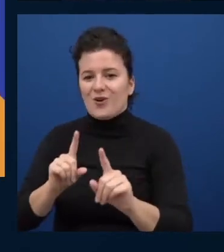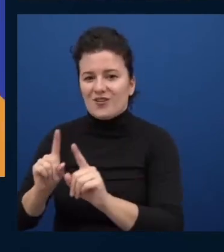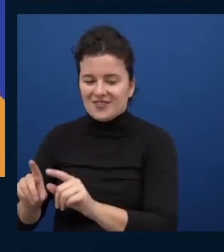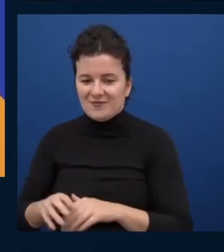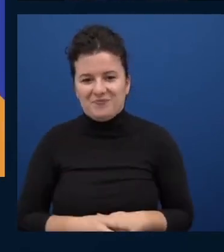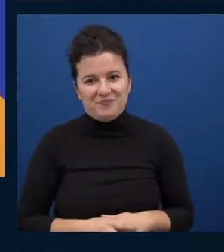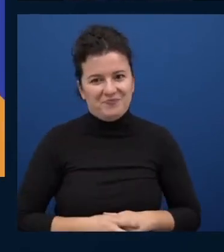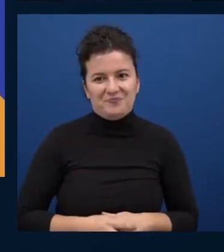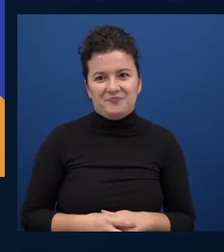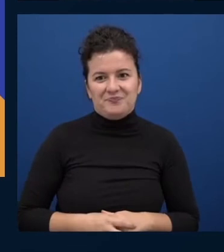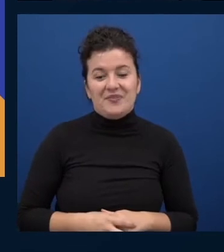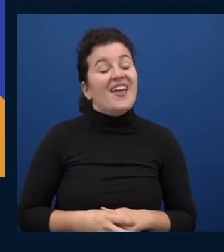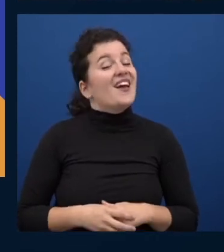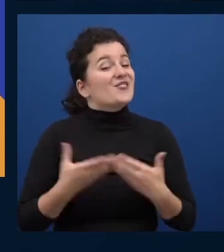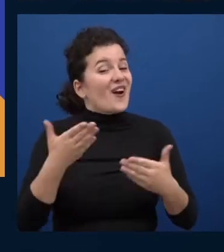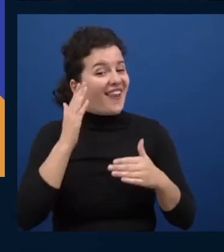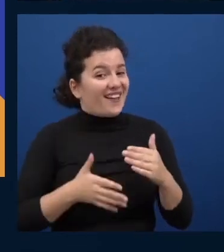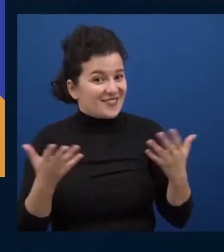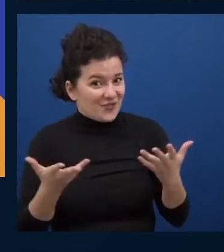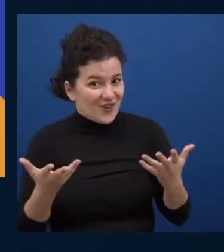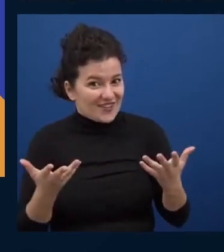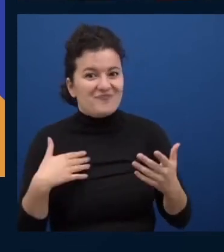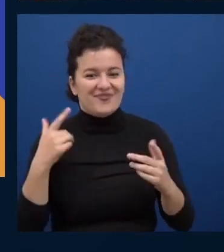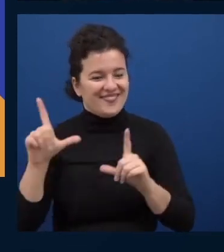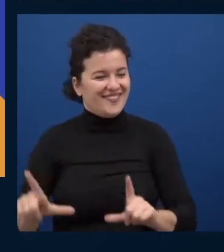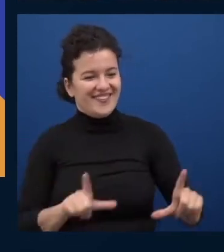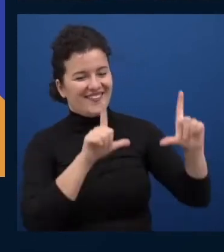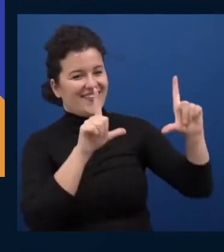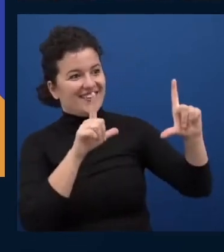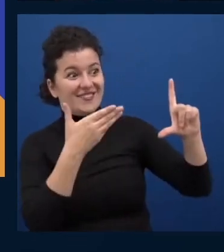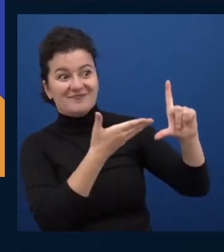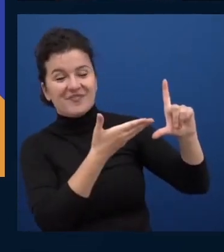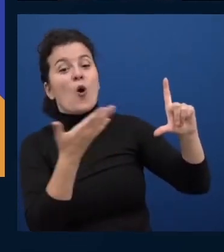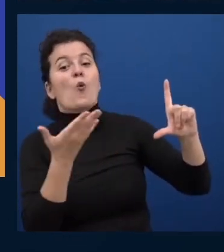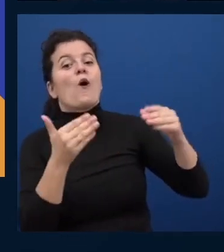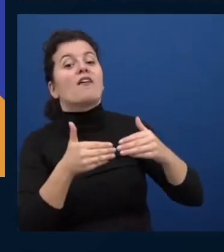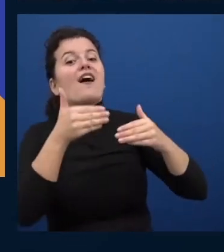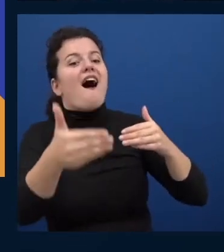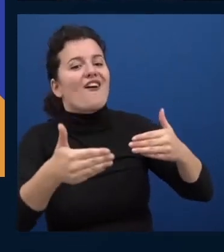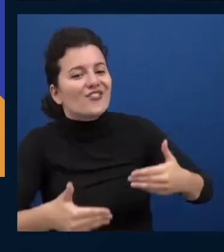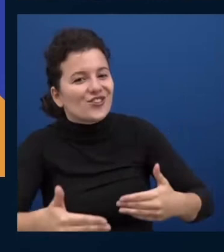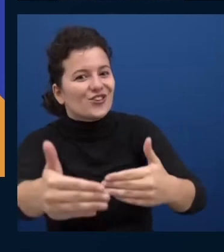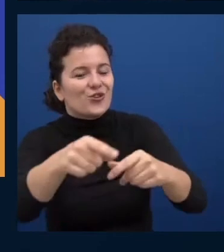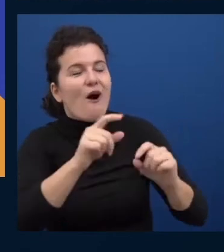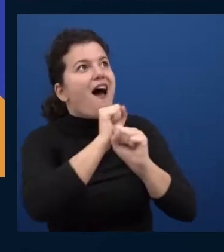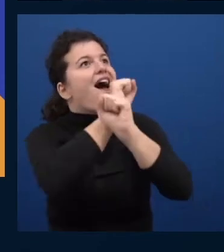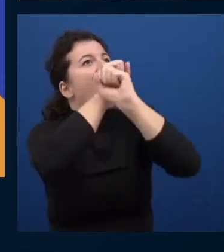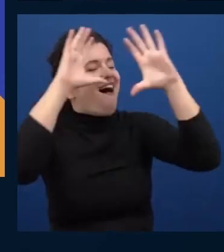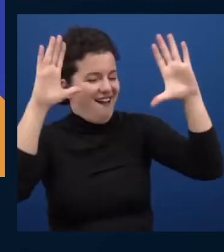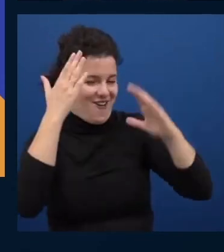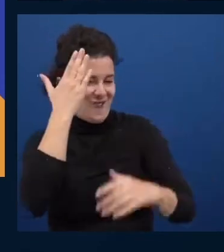want to just end on giving you a picture of what comes after that. And of course, we know that we have